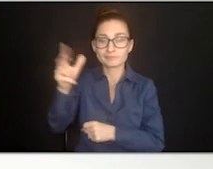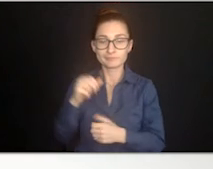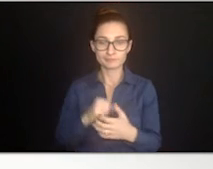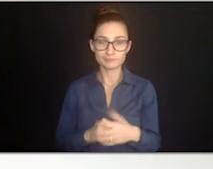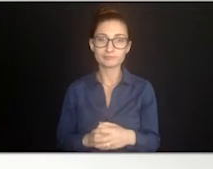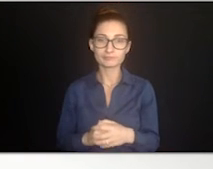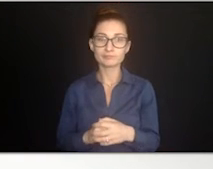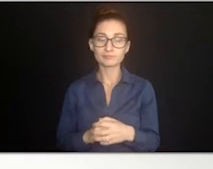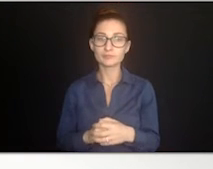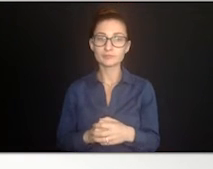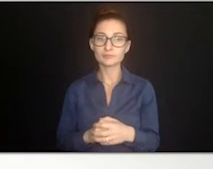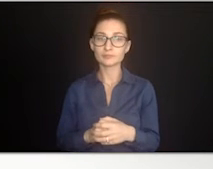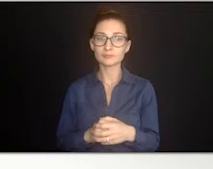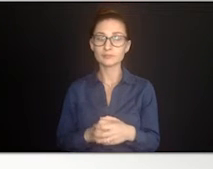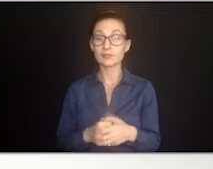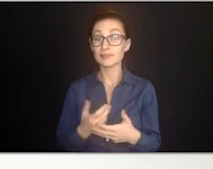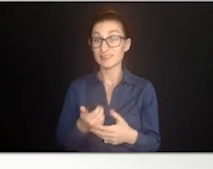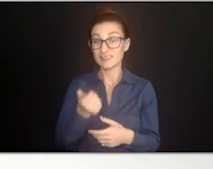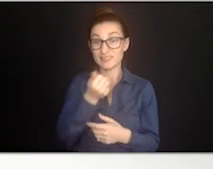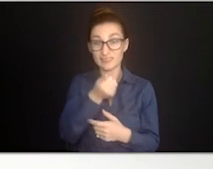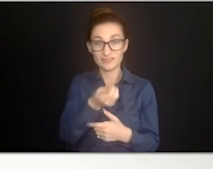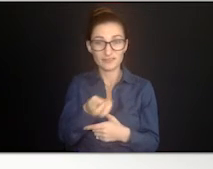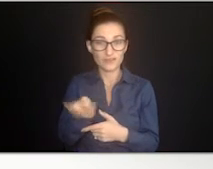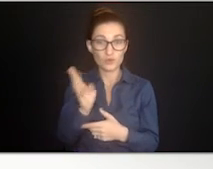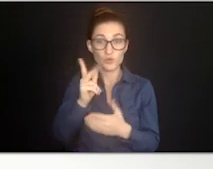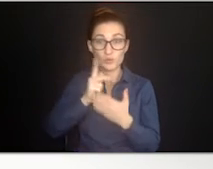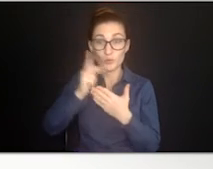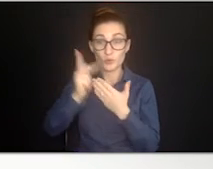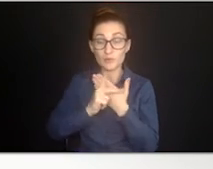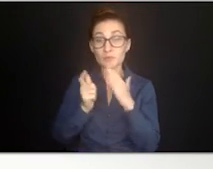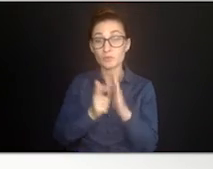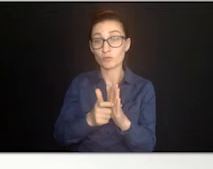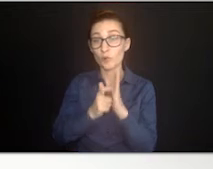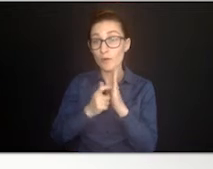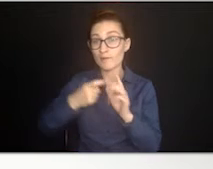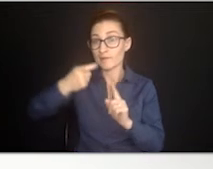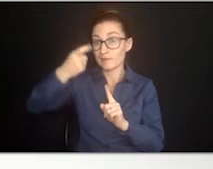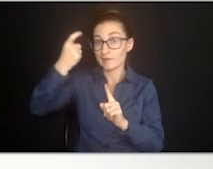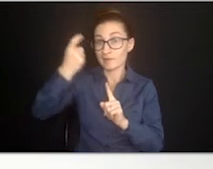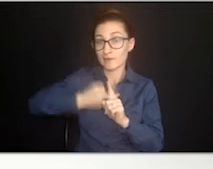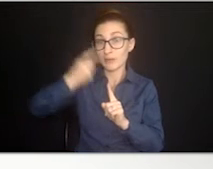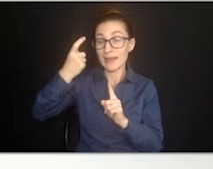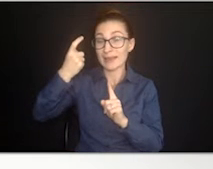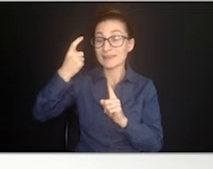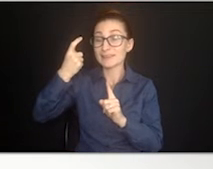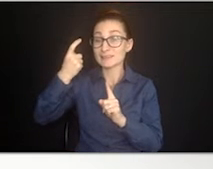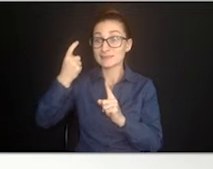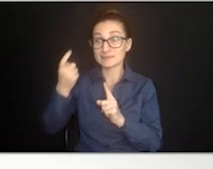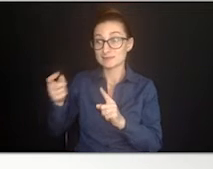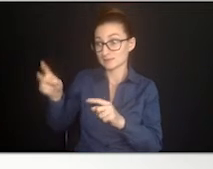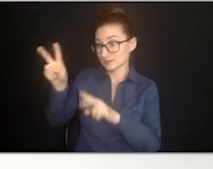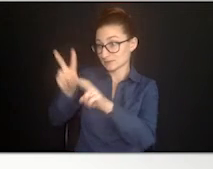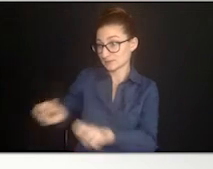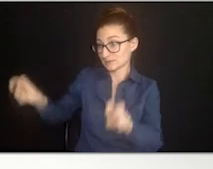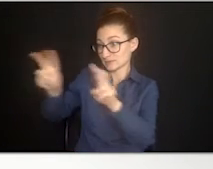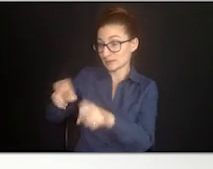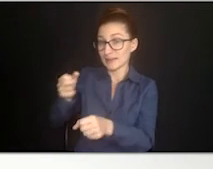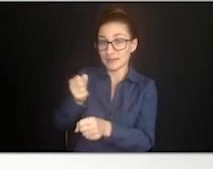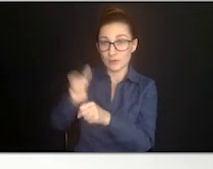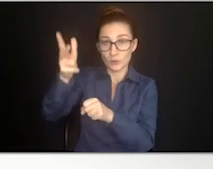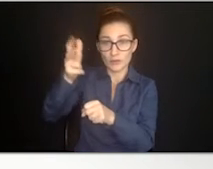It is one of the few programs within the state that is required to do an automatic reevaluation every 3